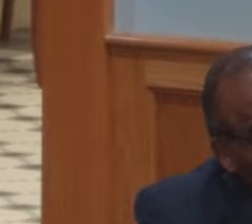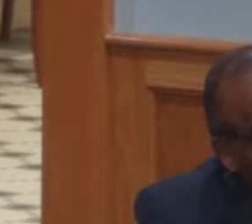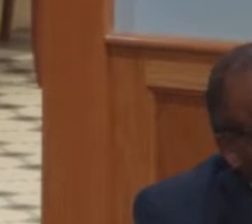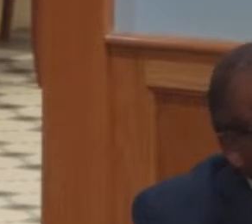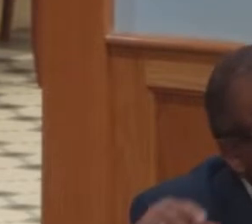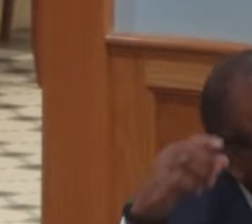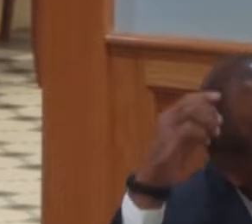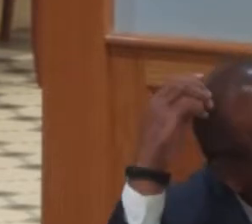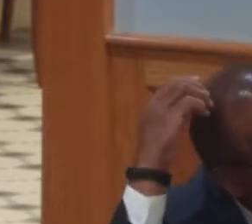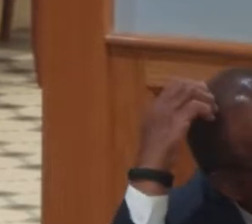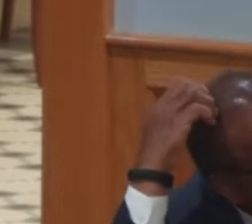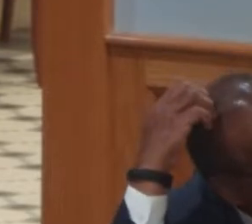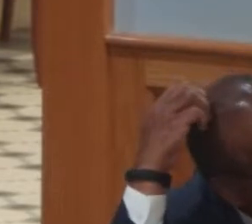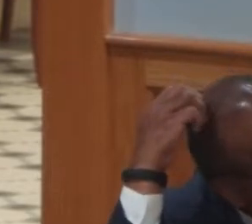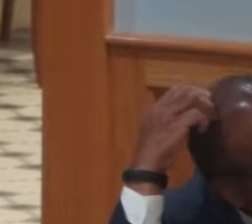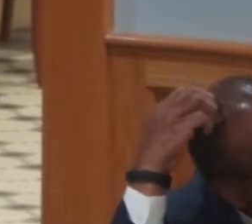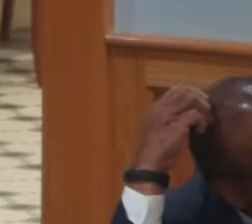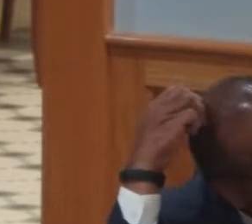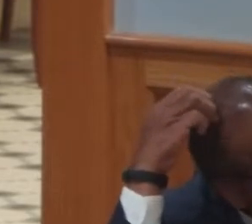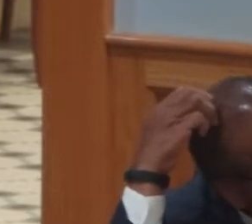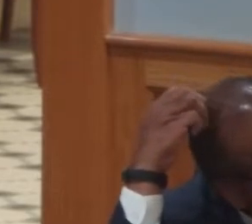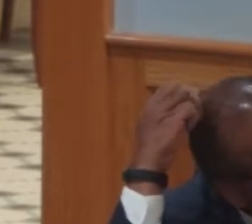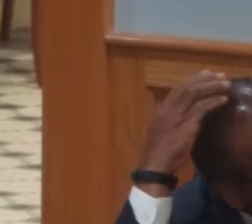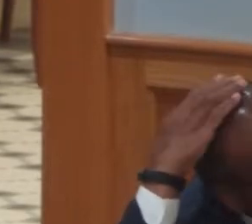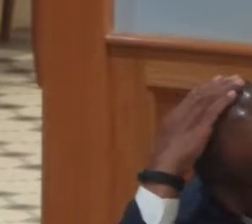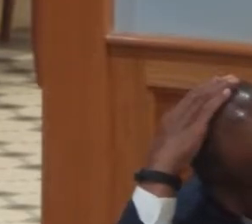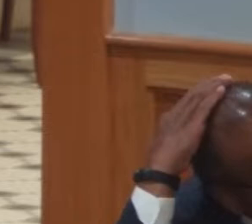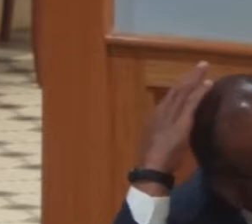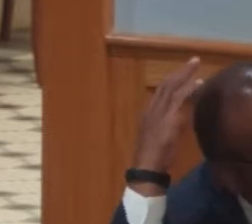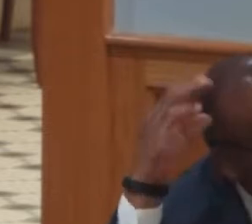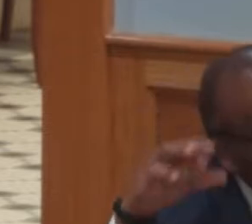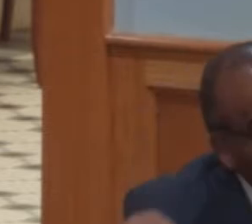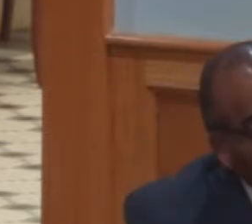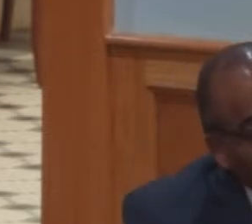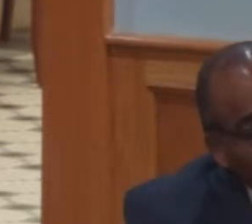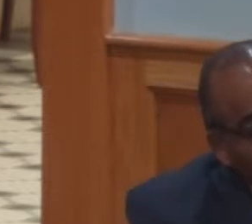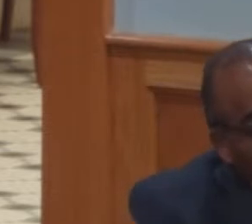and some of the things we got to do to enable them.